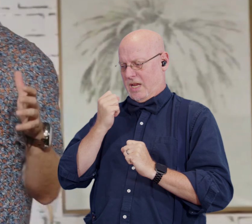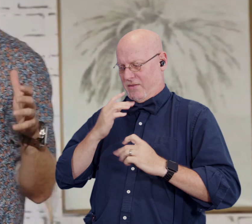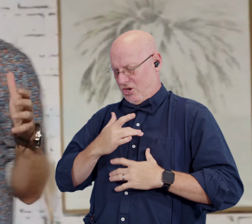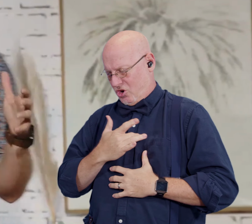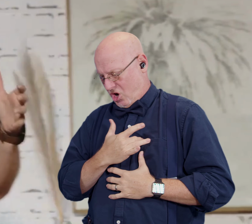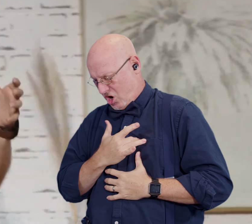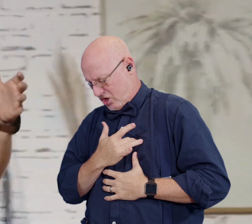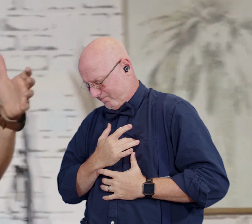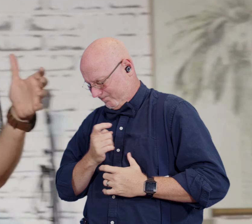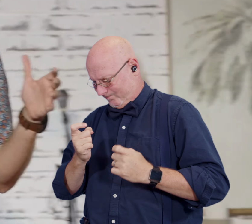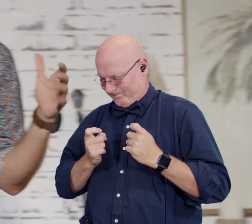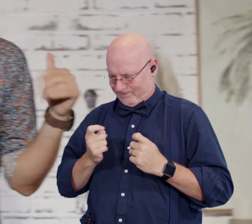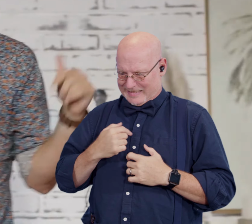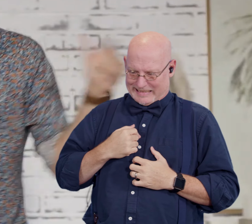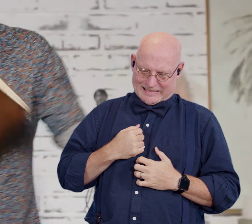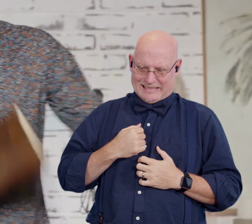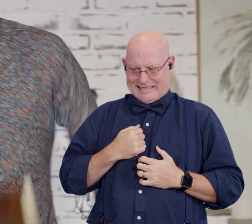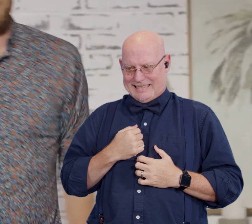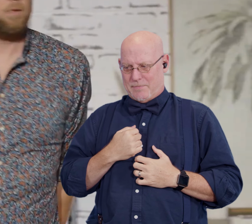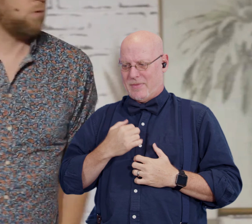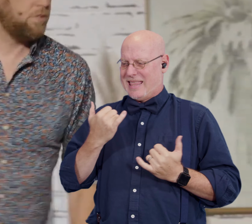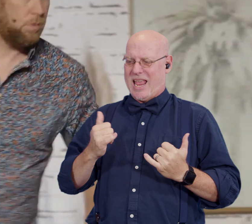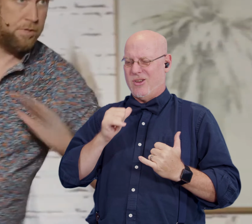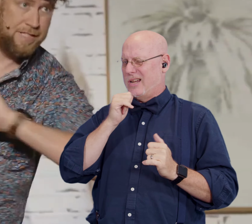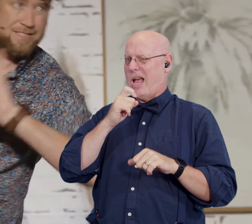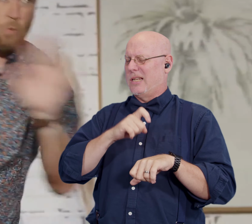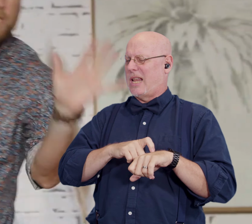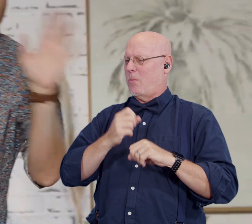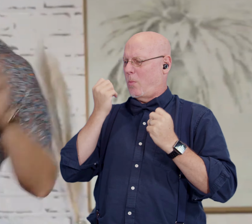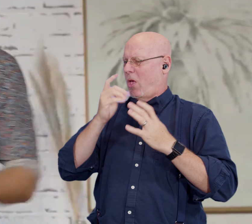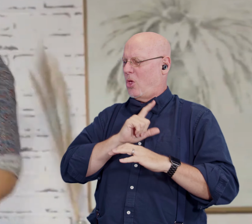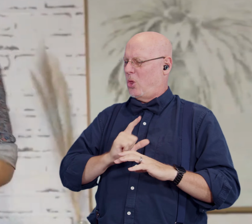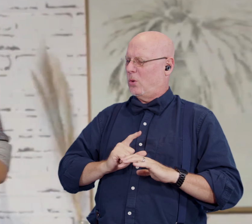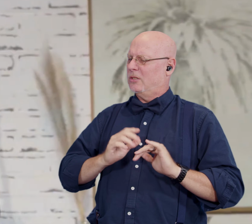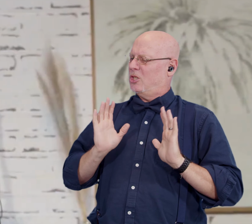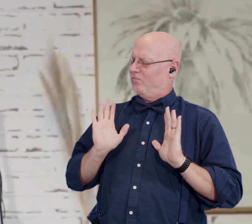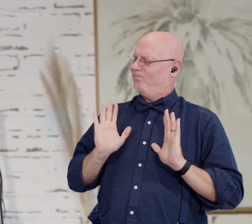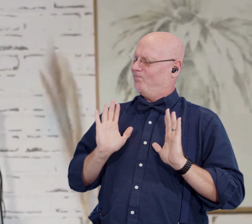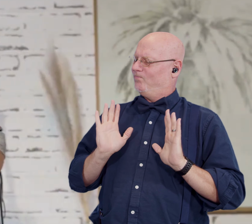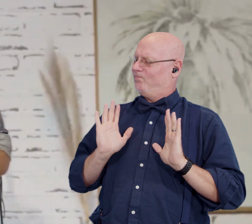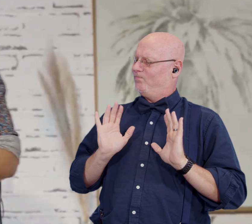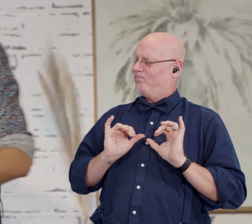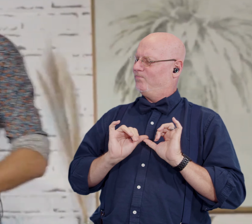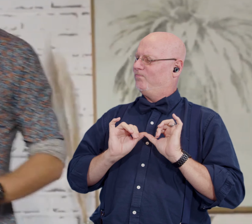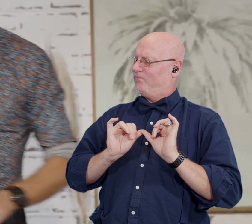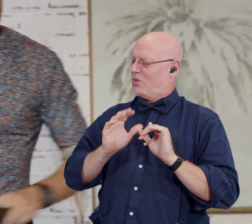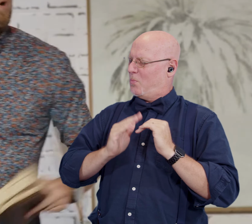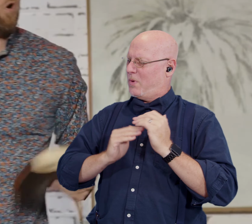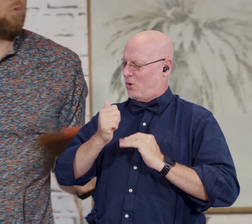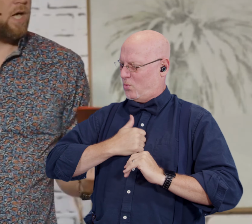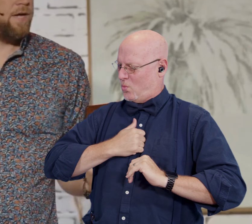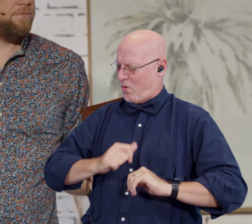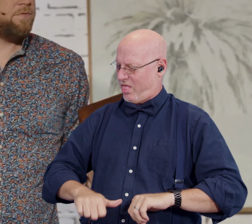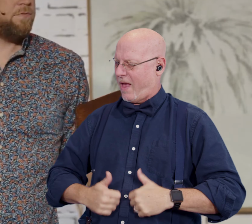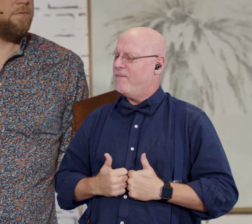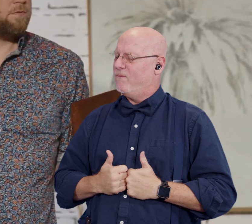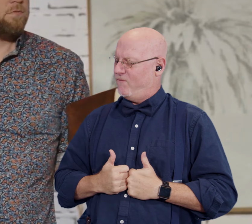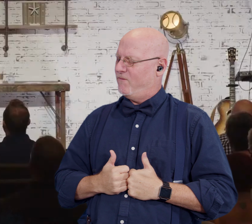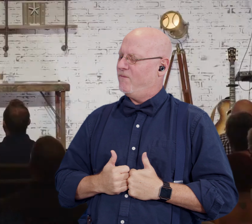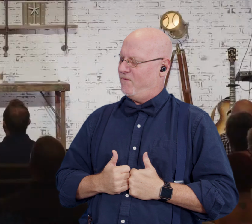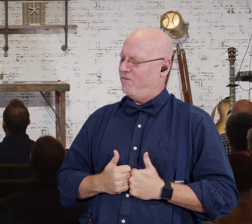fear in our hearts has declared that now is not the time to obey the Lord. And so we're just going to continue to build our own